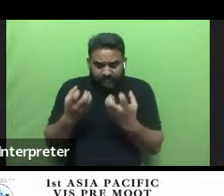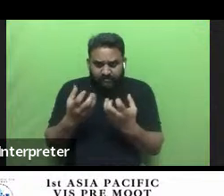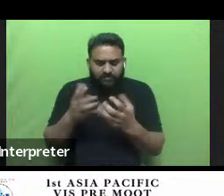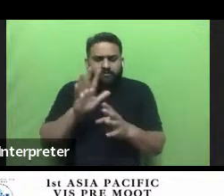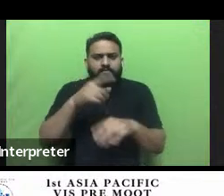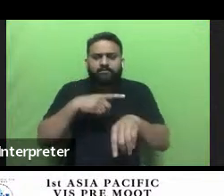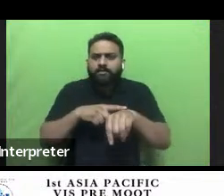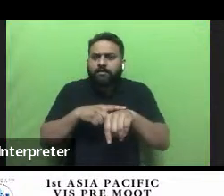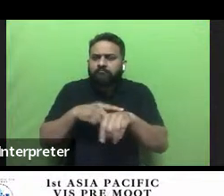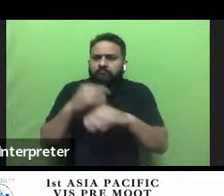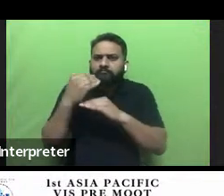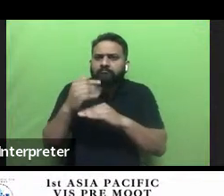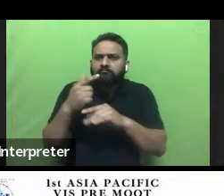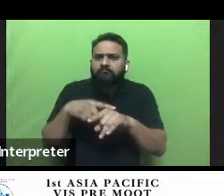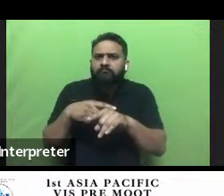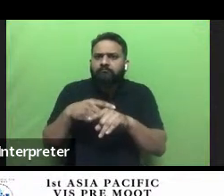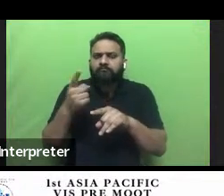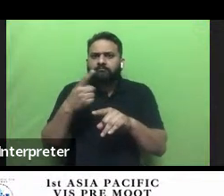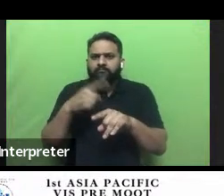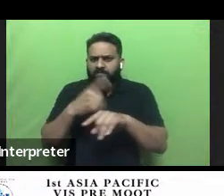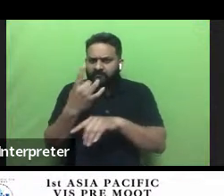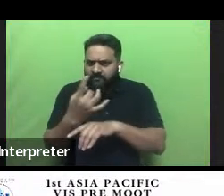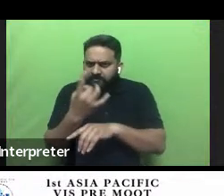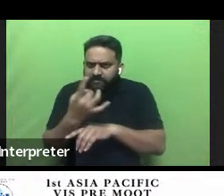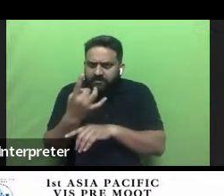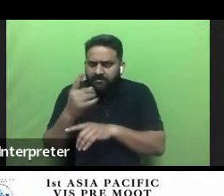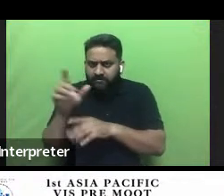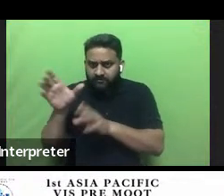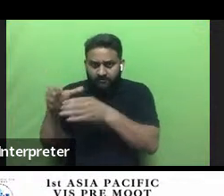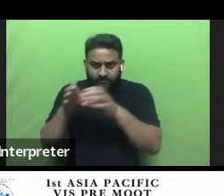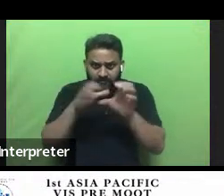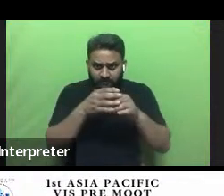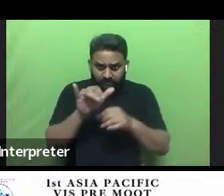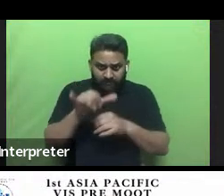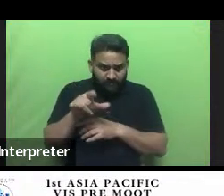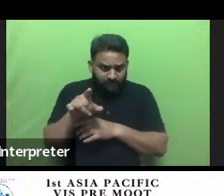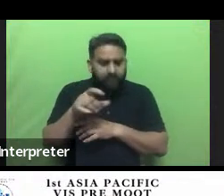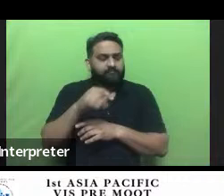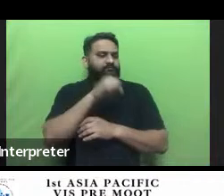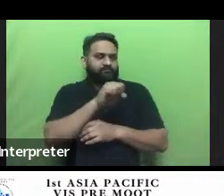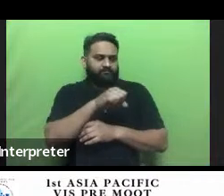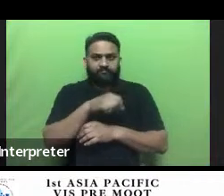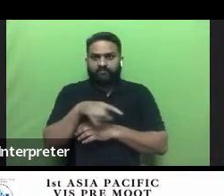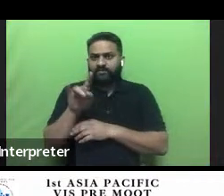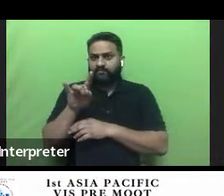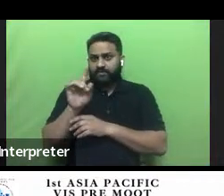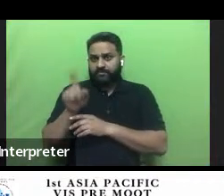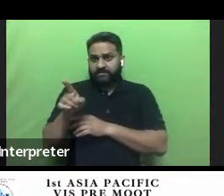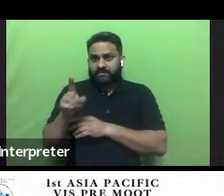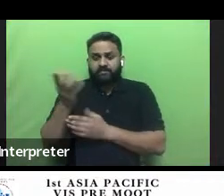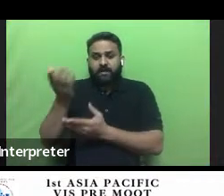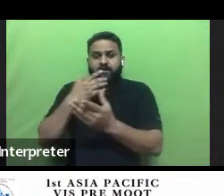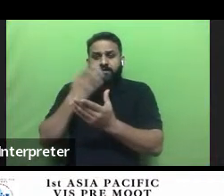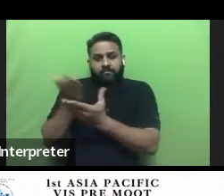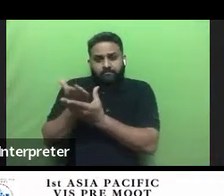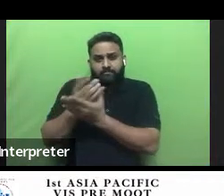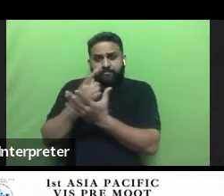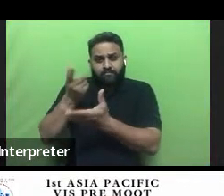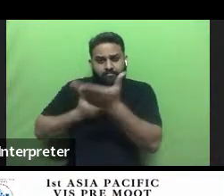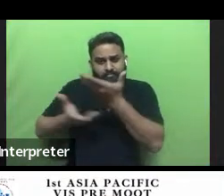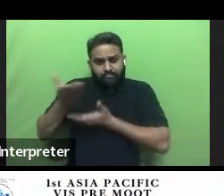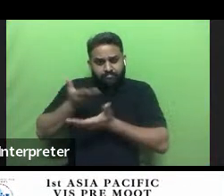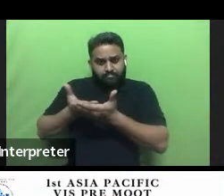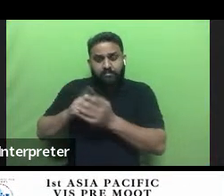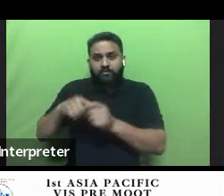timing? What about 15 minutes each, is it? Yes, 14 minutes for the submissions and 1 minute will be reserved